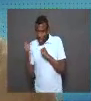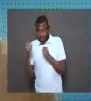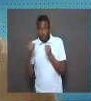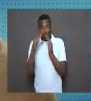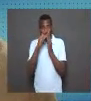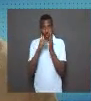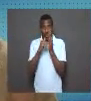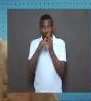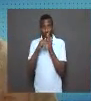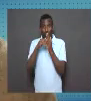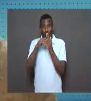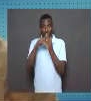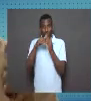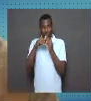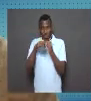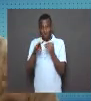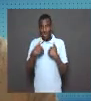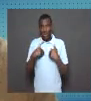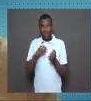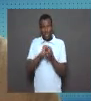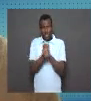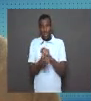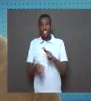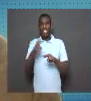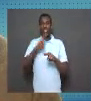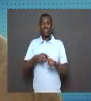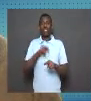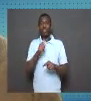each process to make it irreversible?